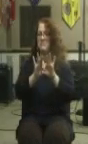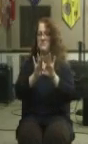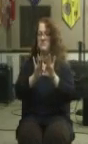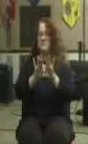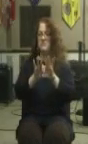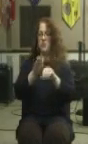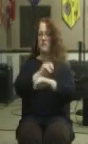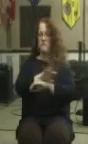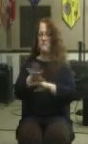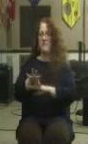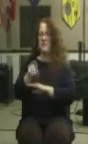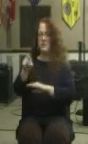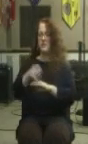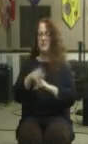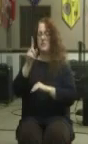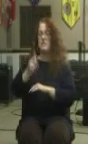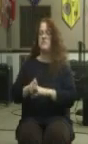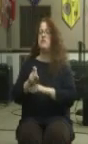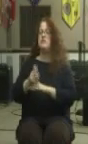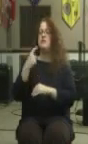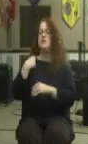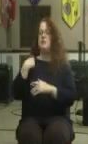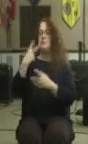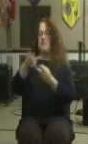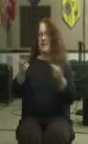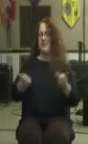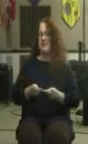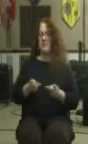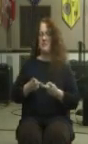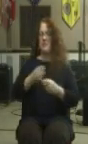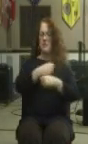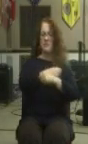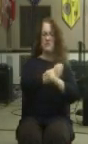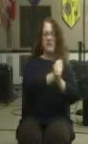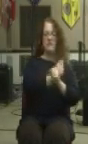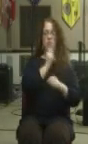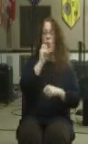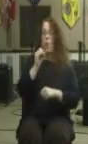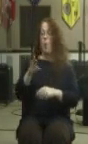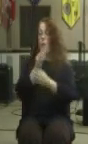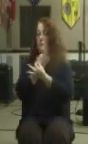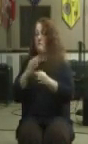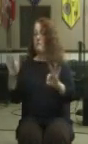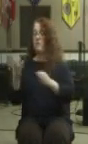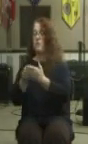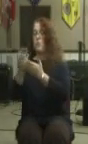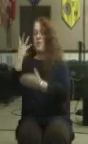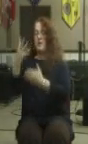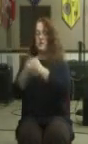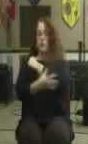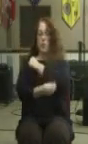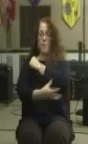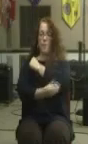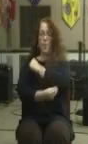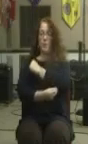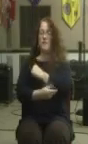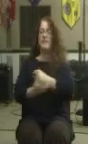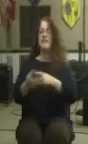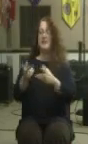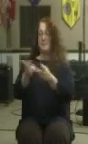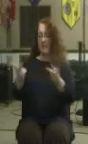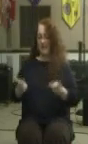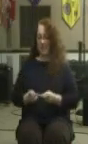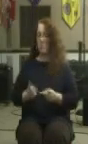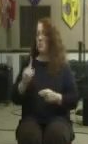stuff affects you. You got to get to the point that neither slave nor free, neither rich